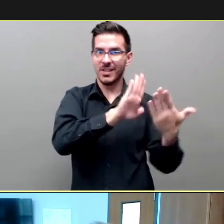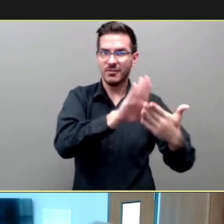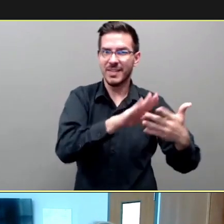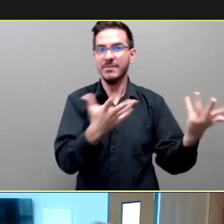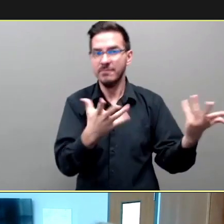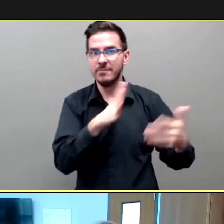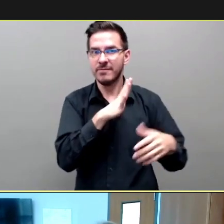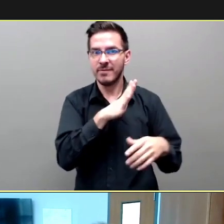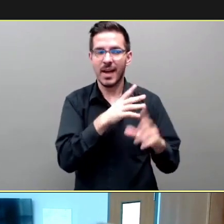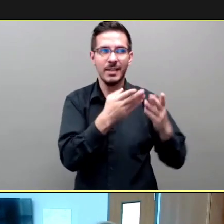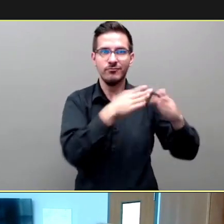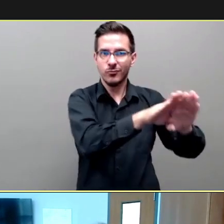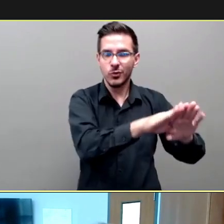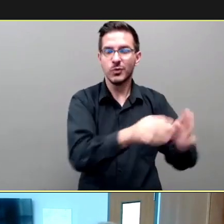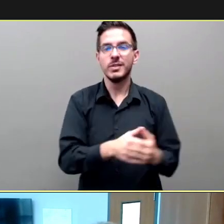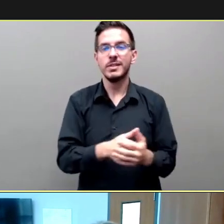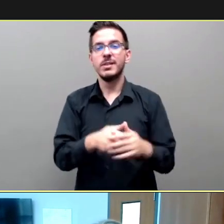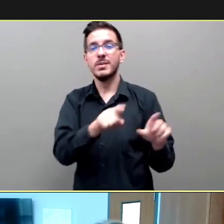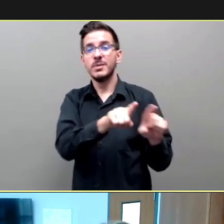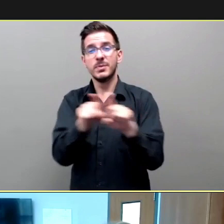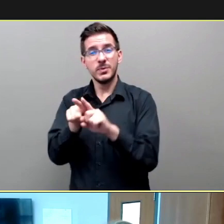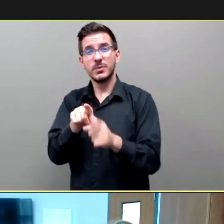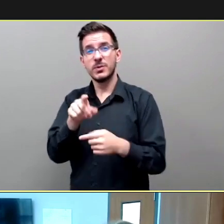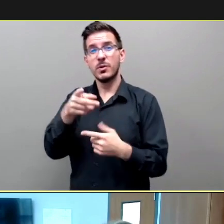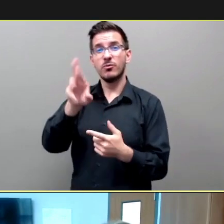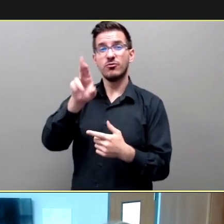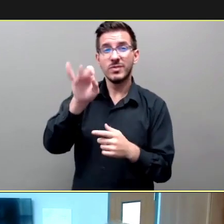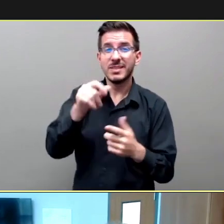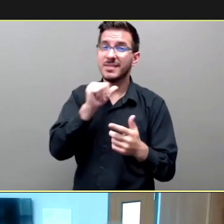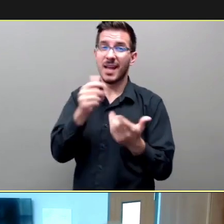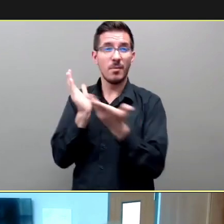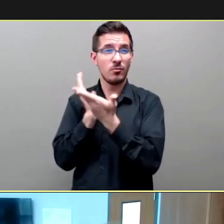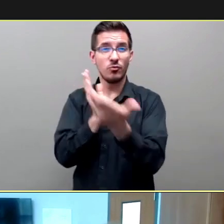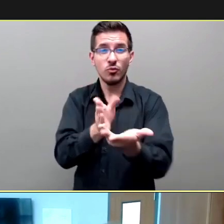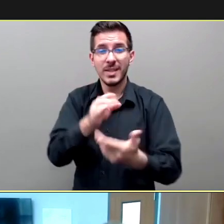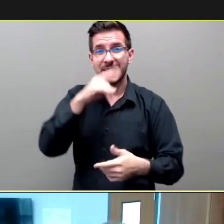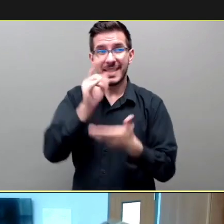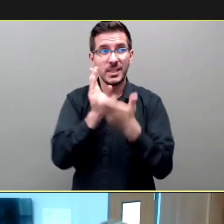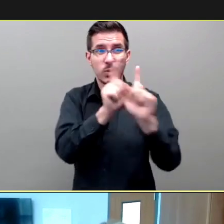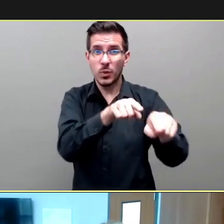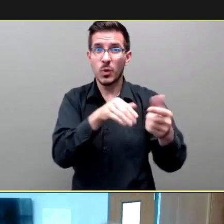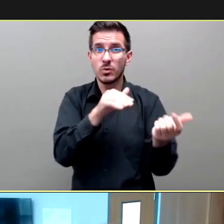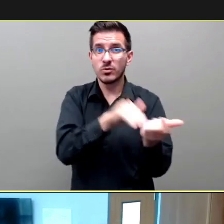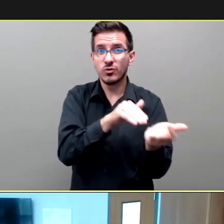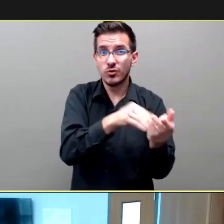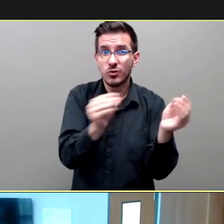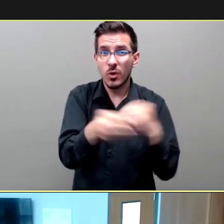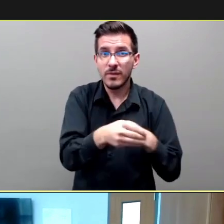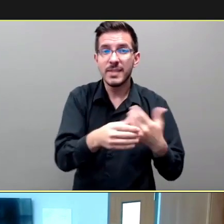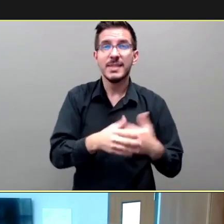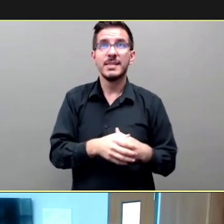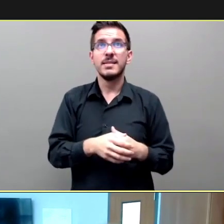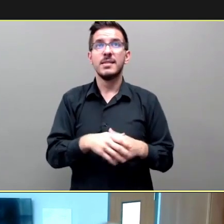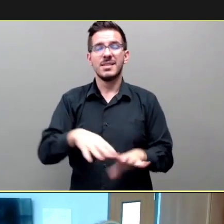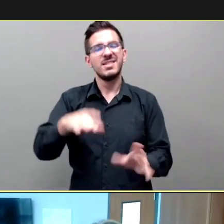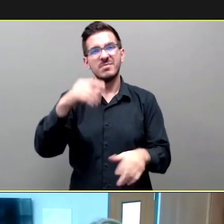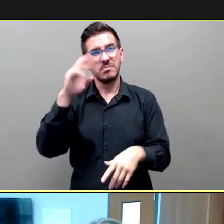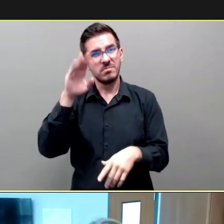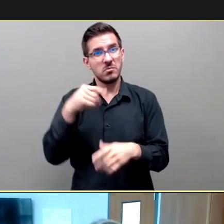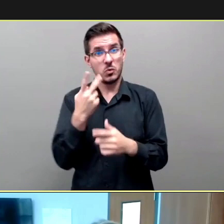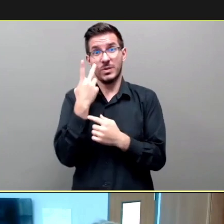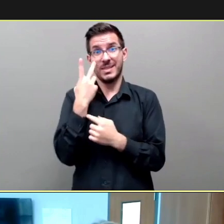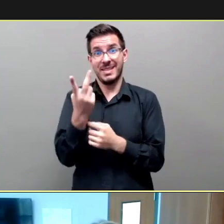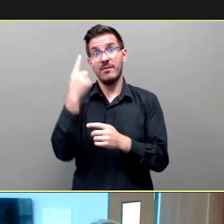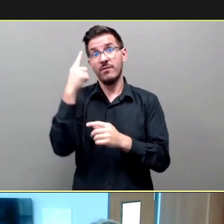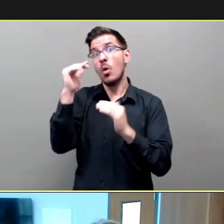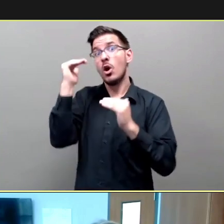with people not maybe bringing their kids to the pediatrician's office. But, we are seeing that for